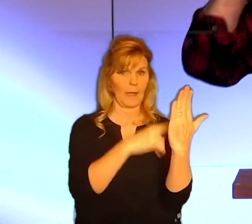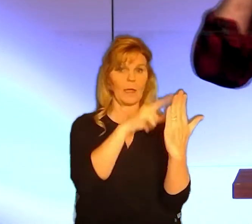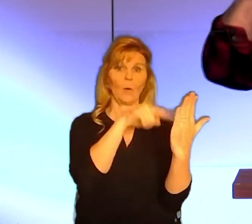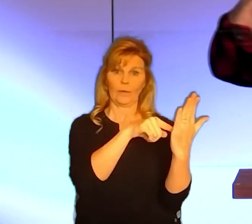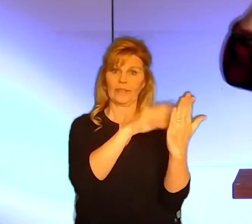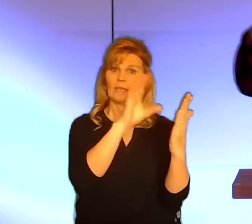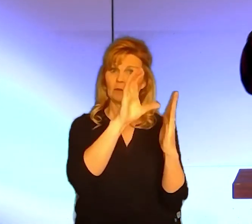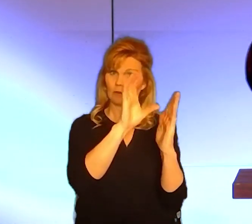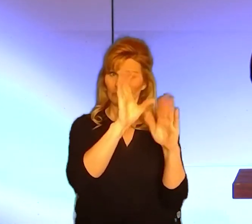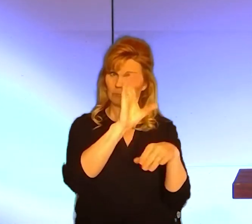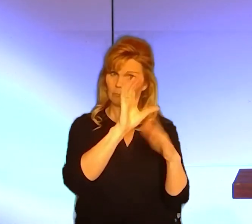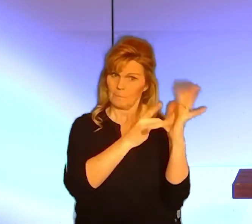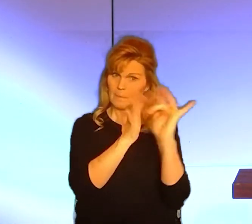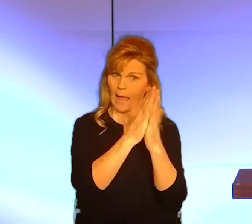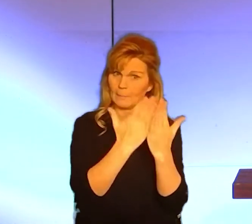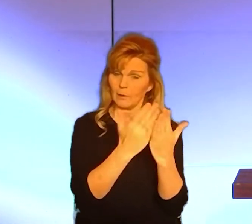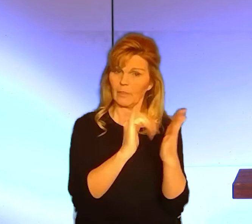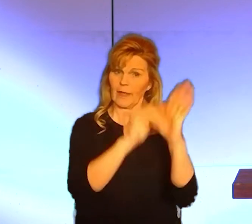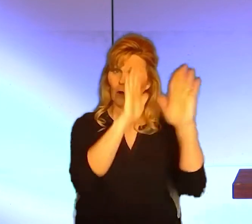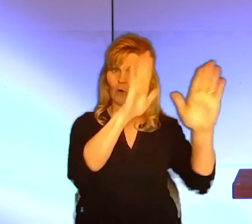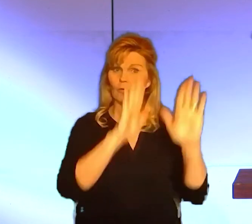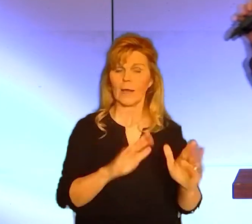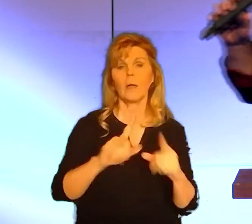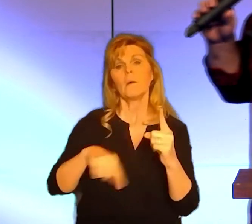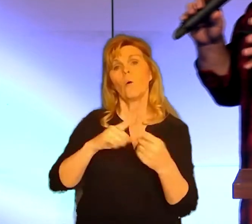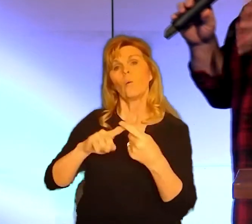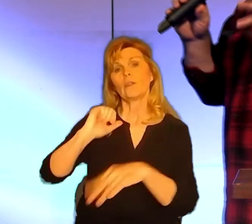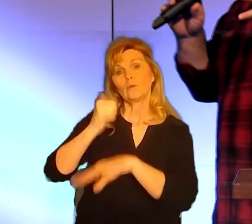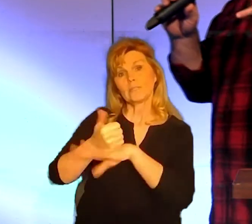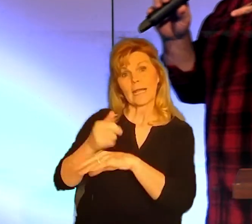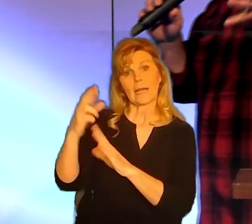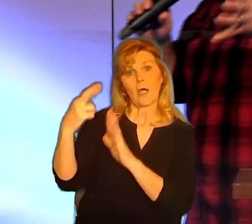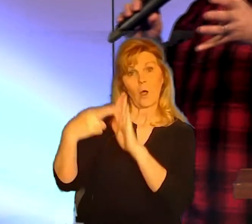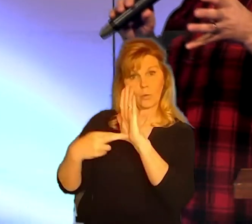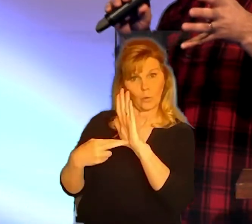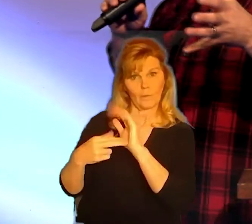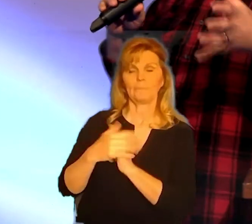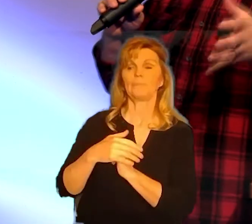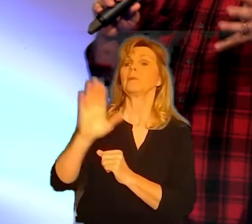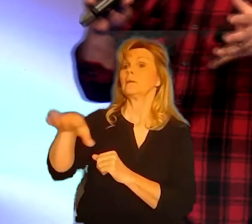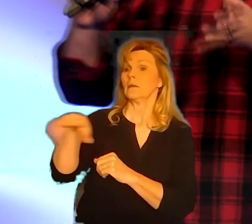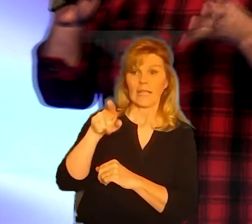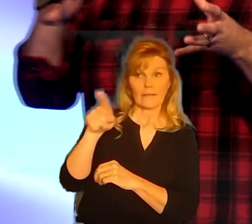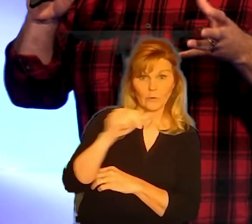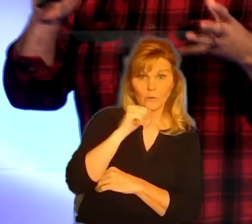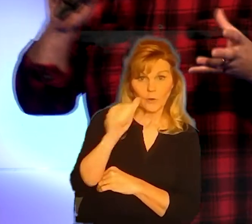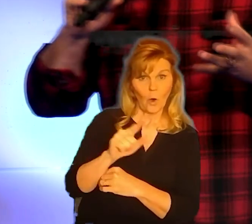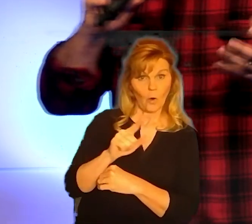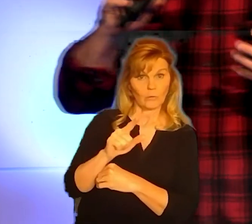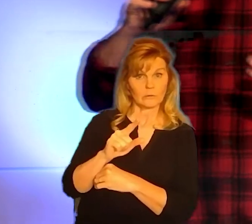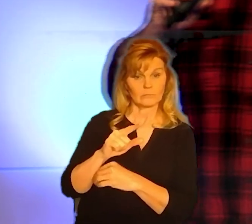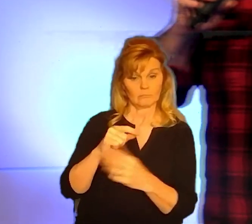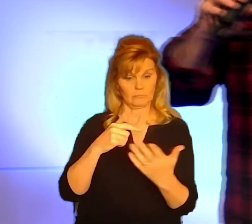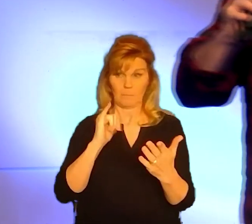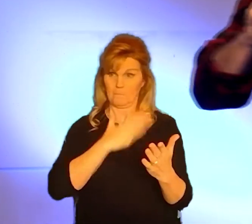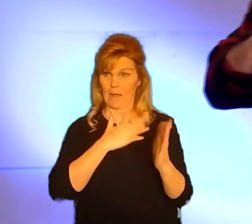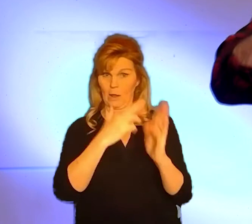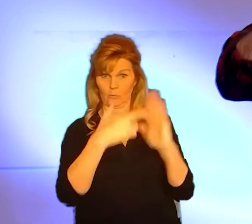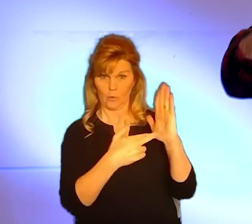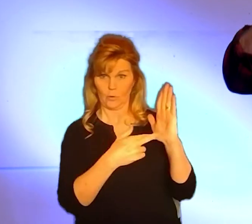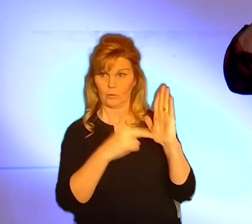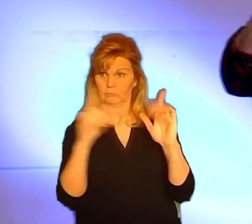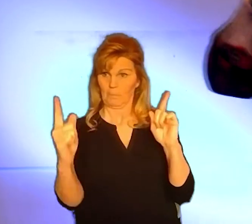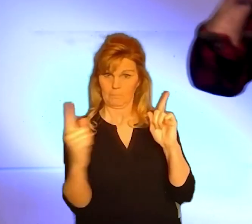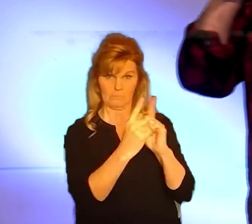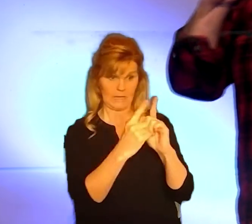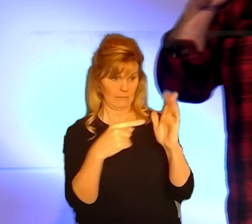enforce a rule, when you have to say, if you don't, you know, if you don't meet this requirement, I